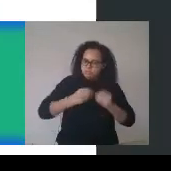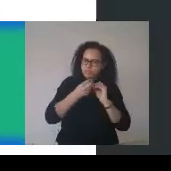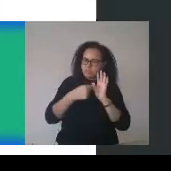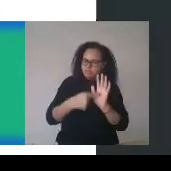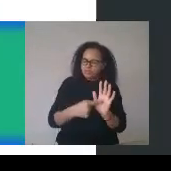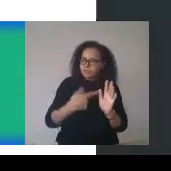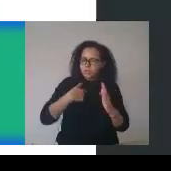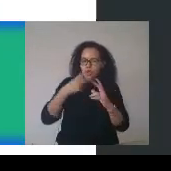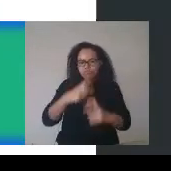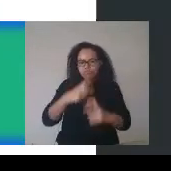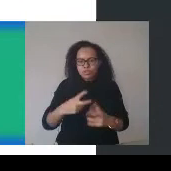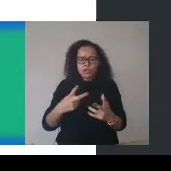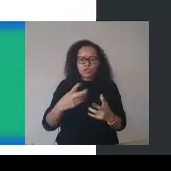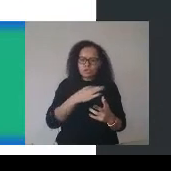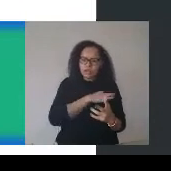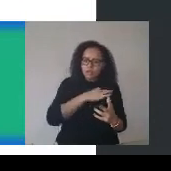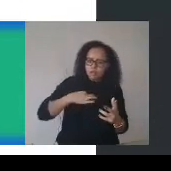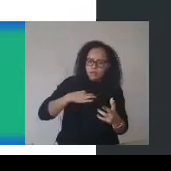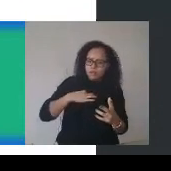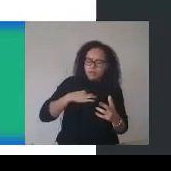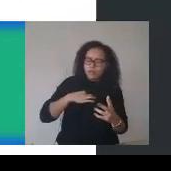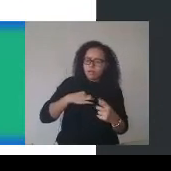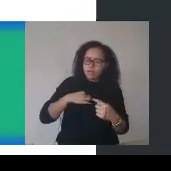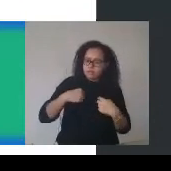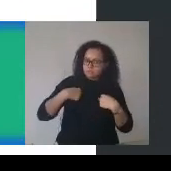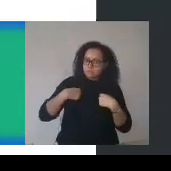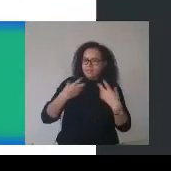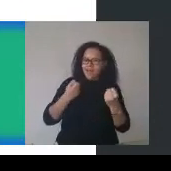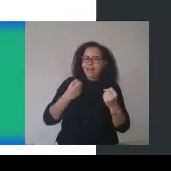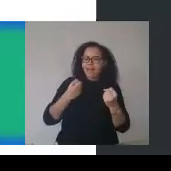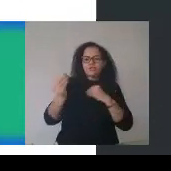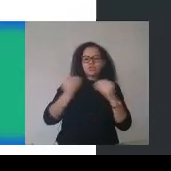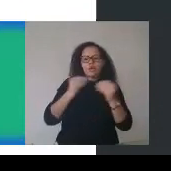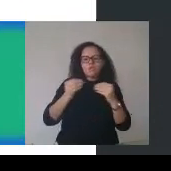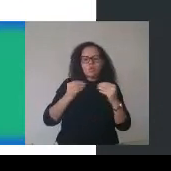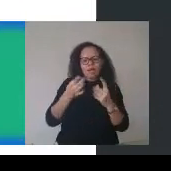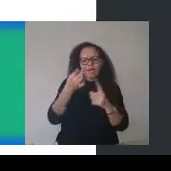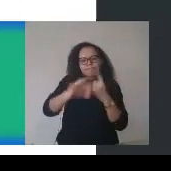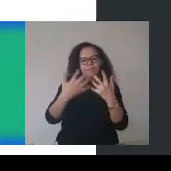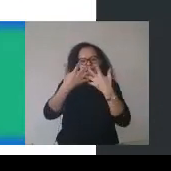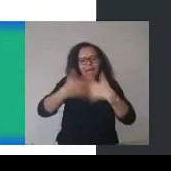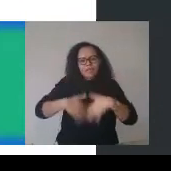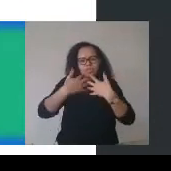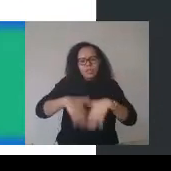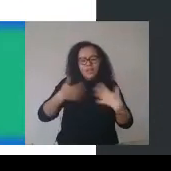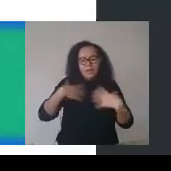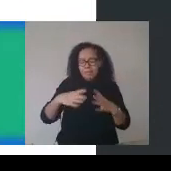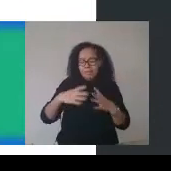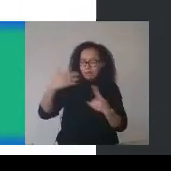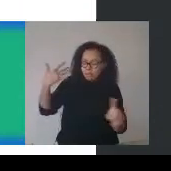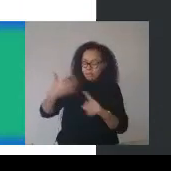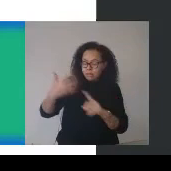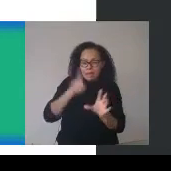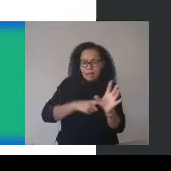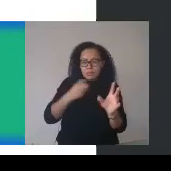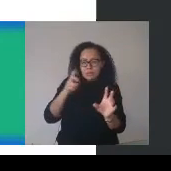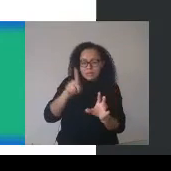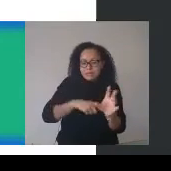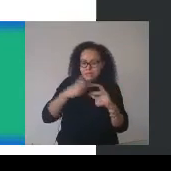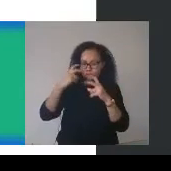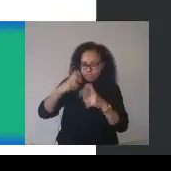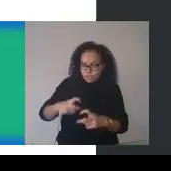clinicians, AI specialists, software engineers, we have distilled decades of research, publication, clinical best